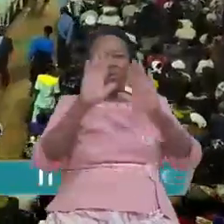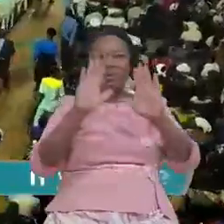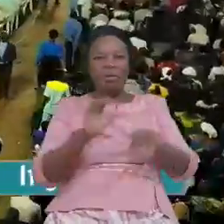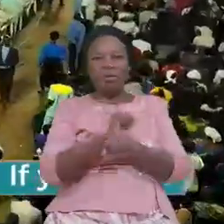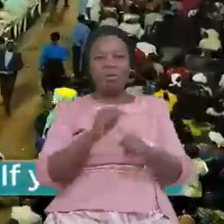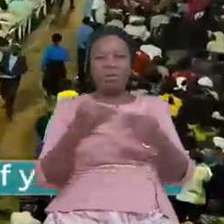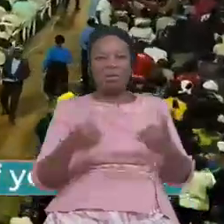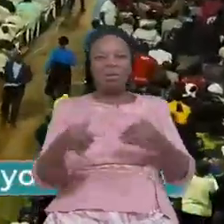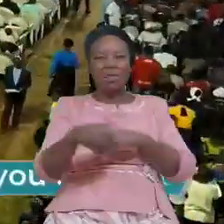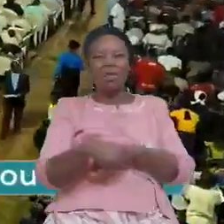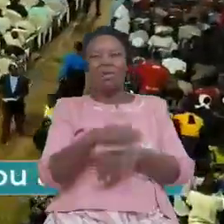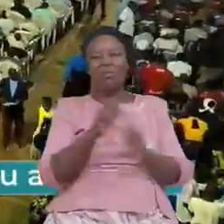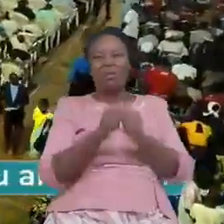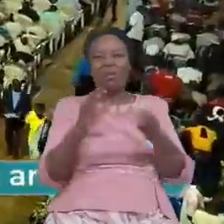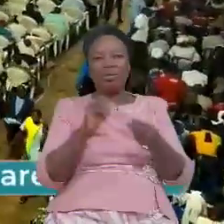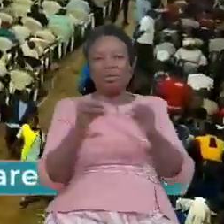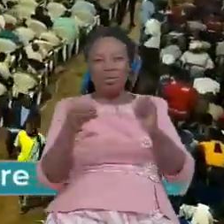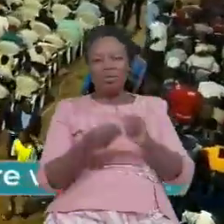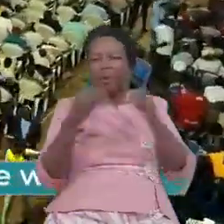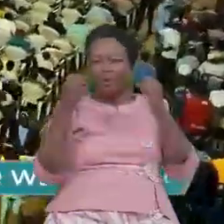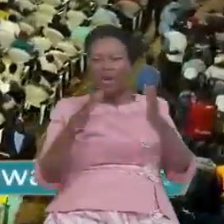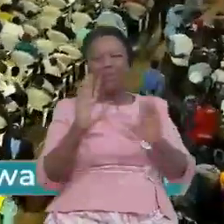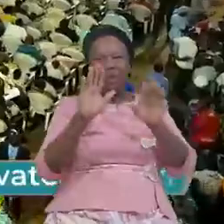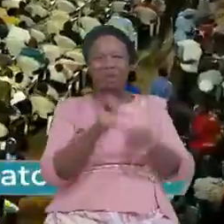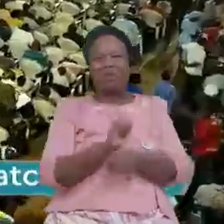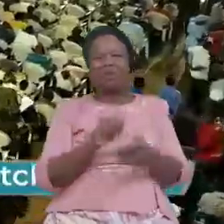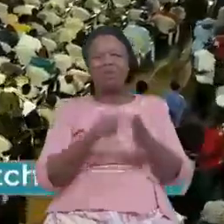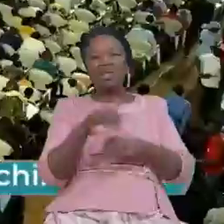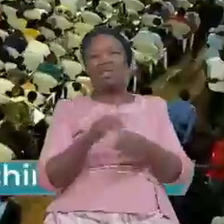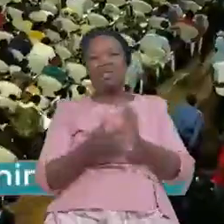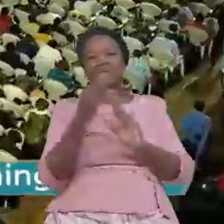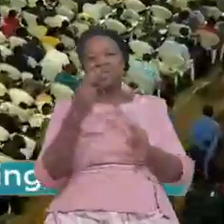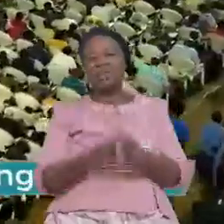tonight without number in Jesus' name.